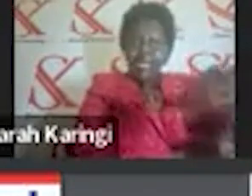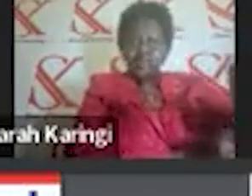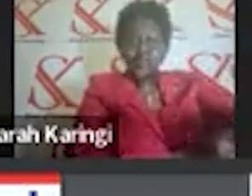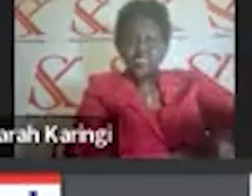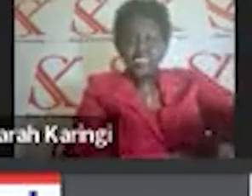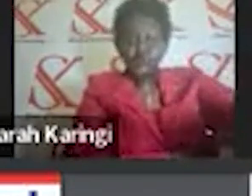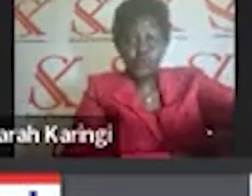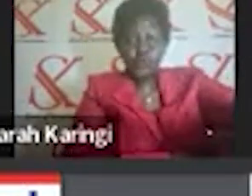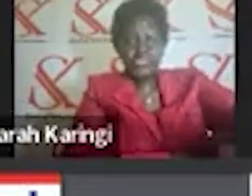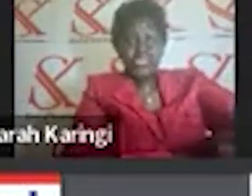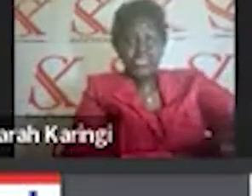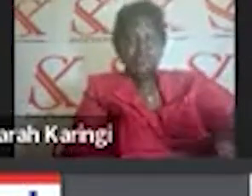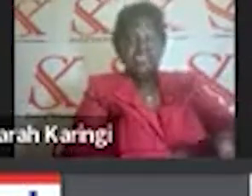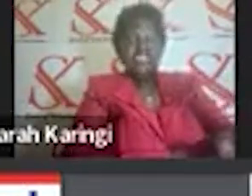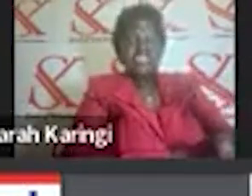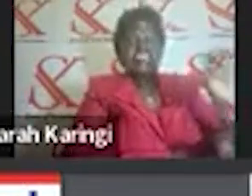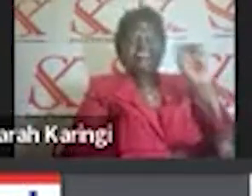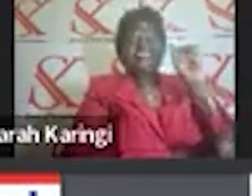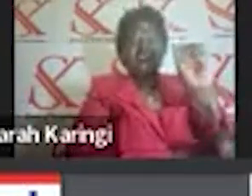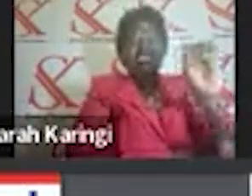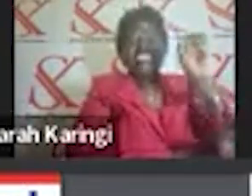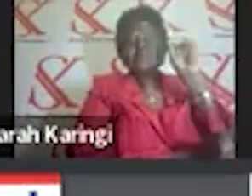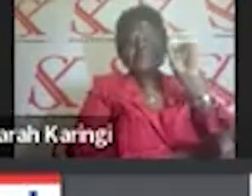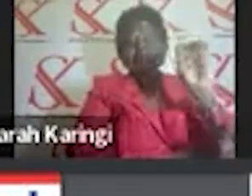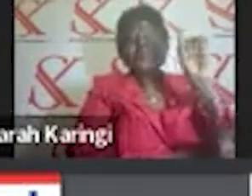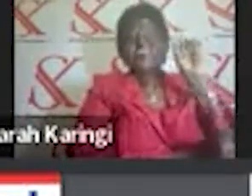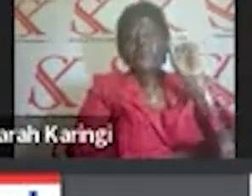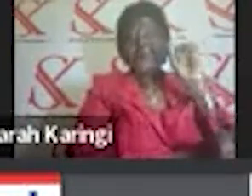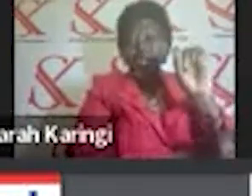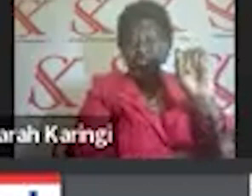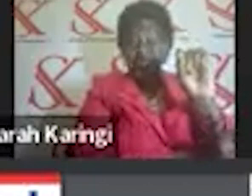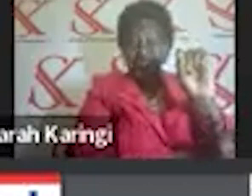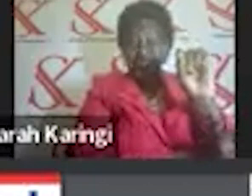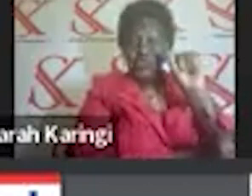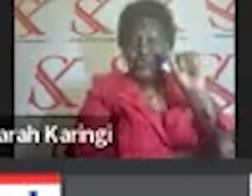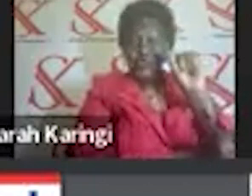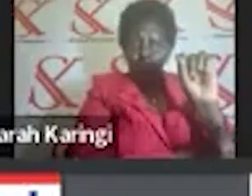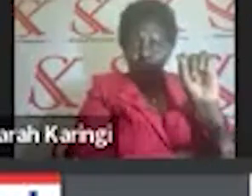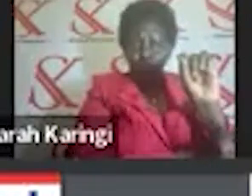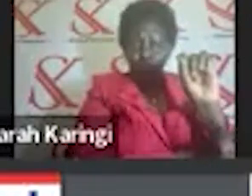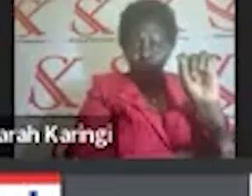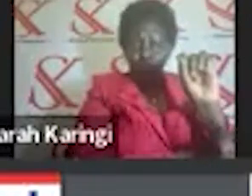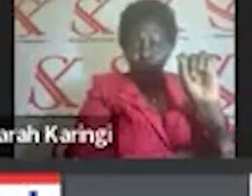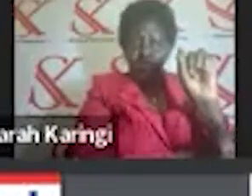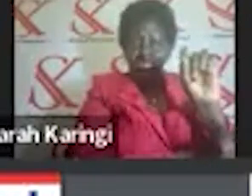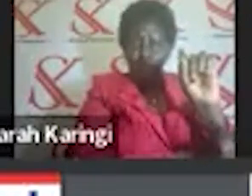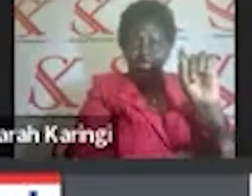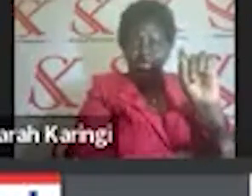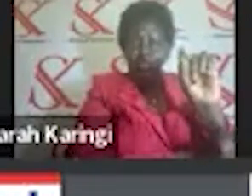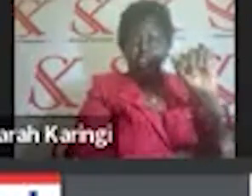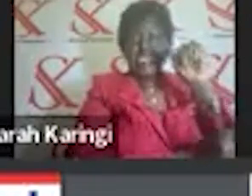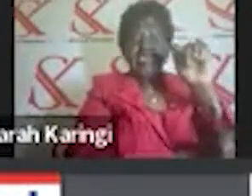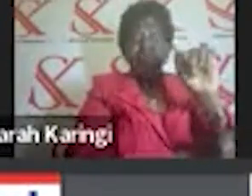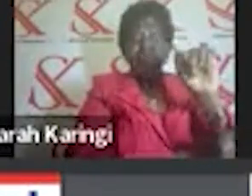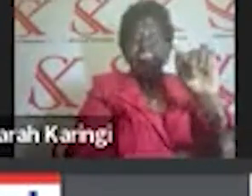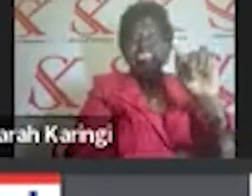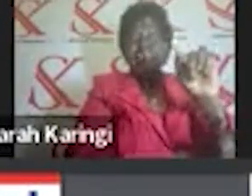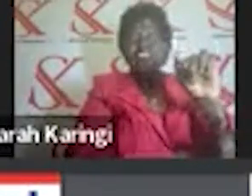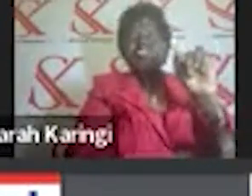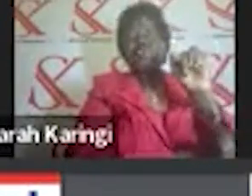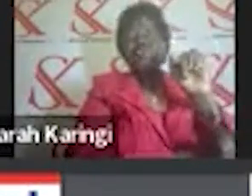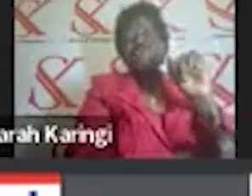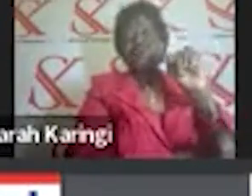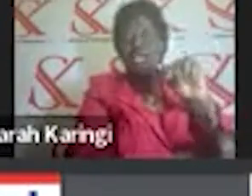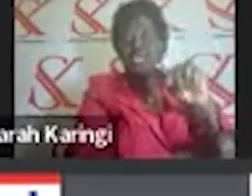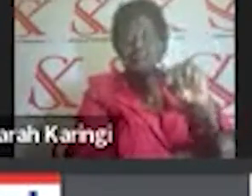I came across this quote, which says that the richest people in the world look for networks while everybody